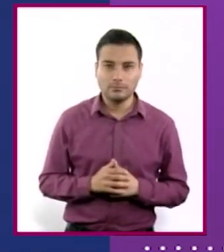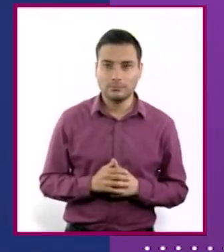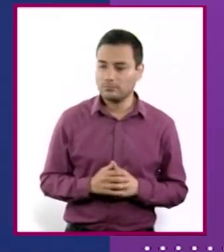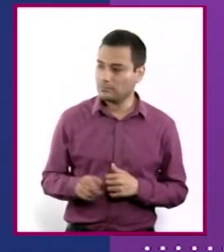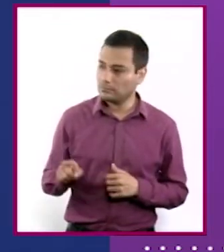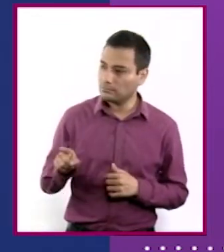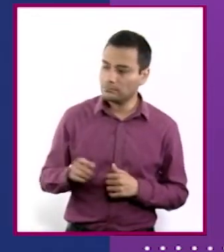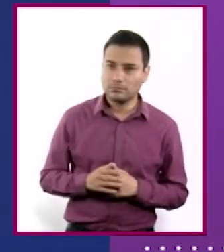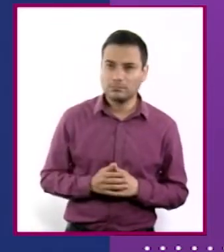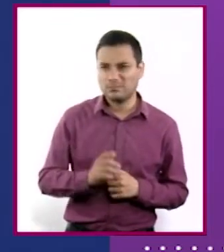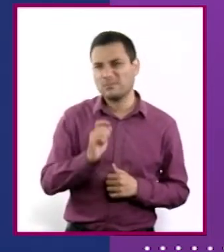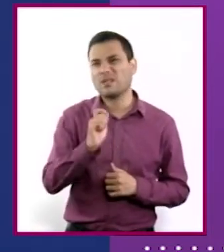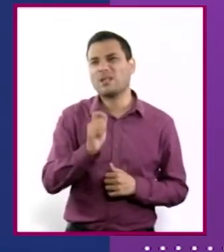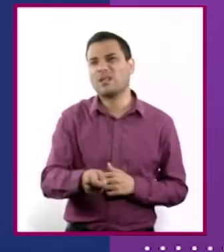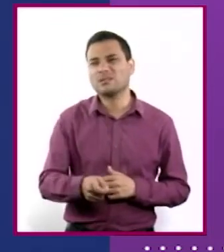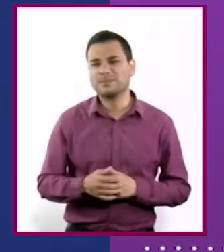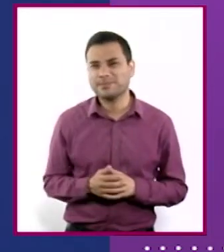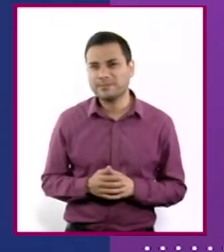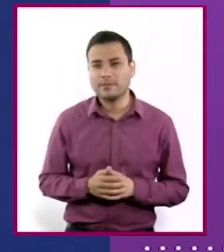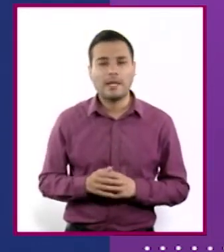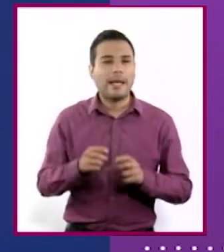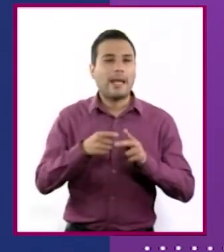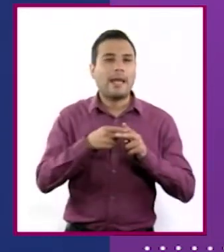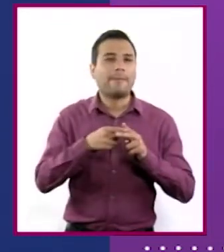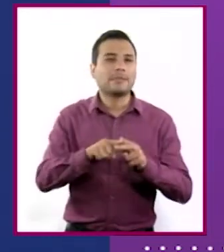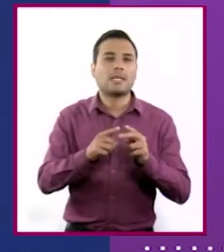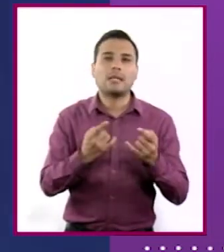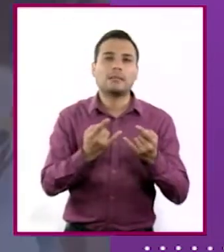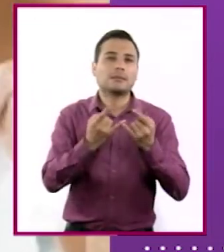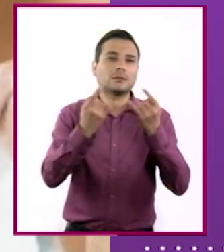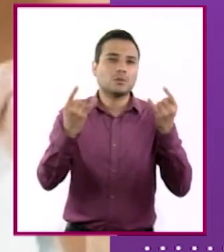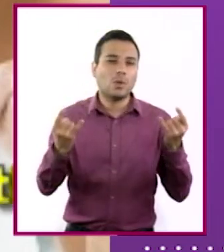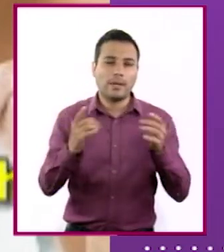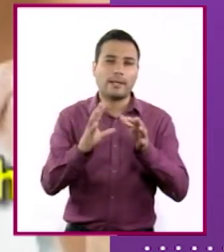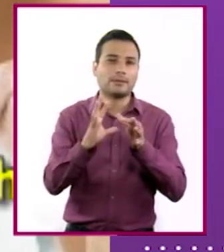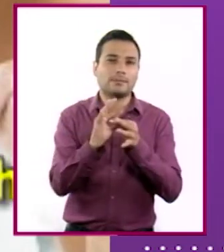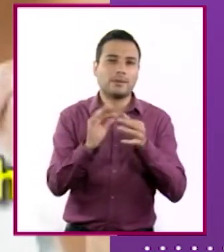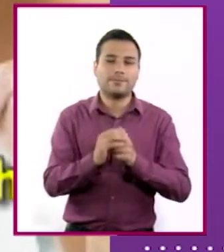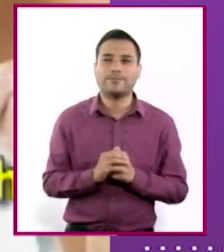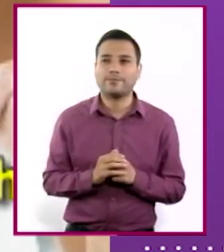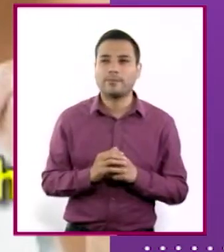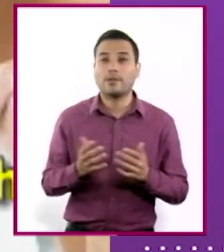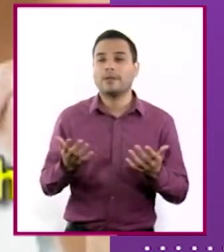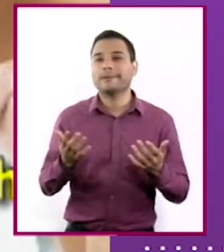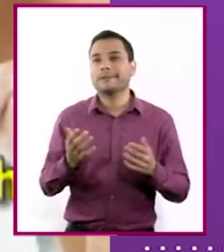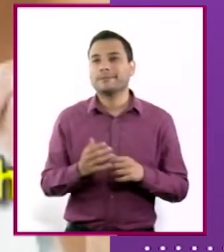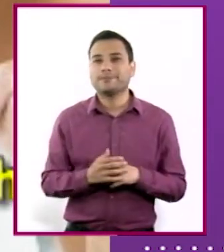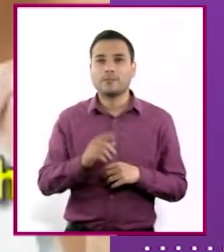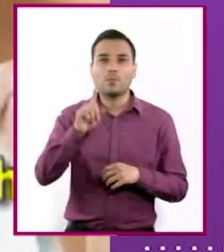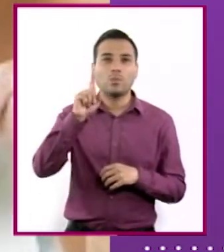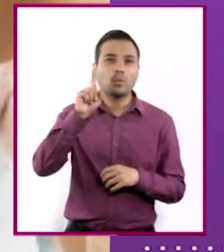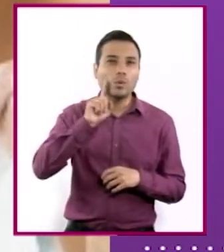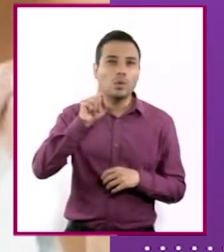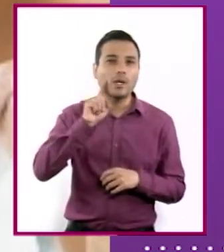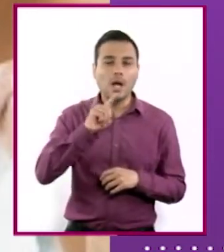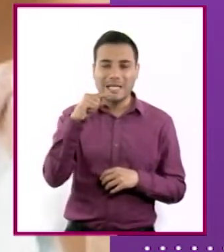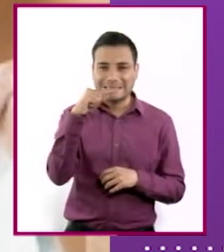First nos sirve siempre para comenzar la historia. First, she brushed her